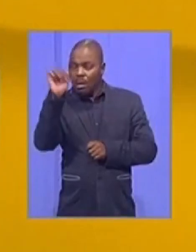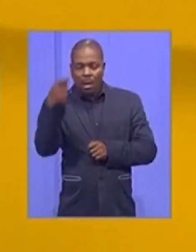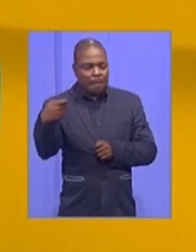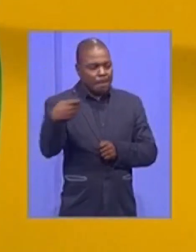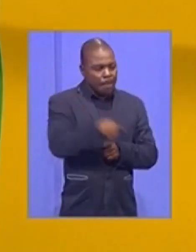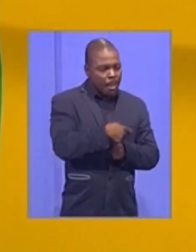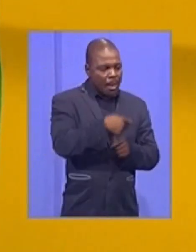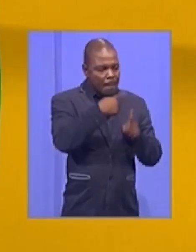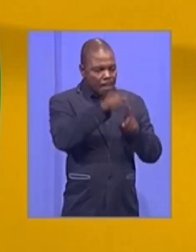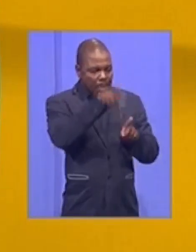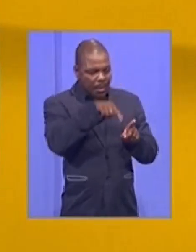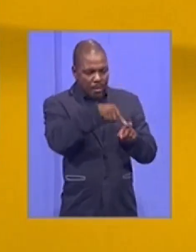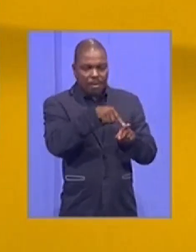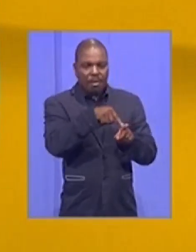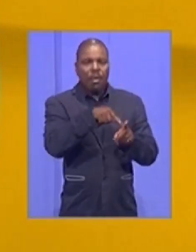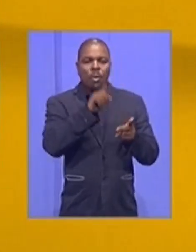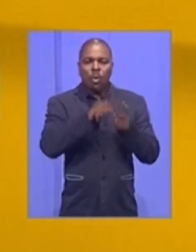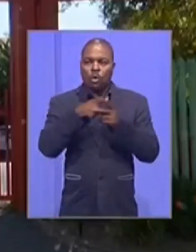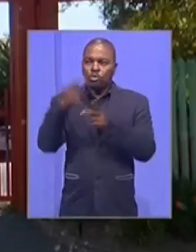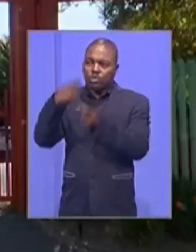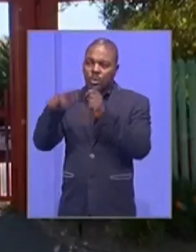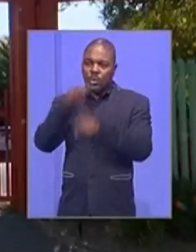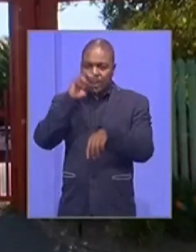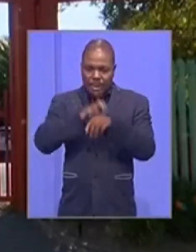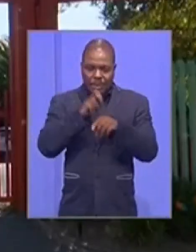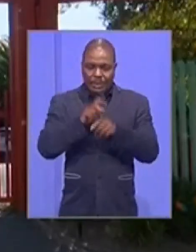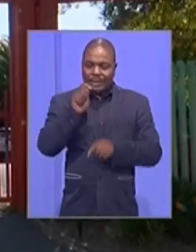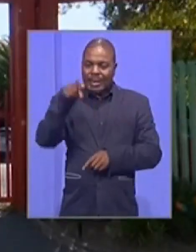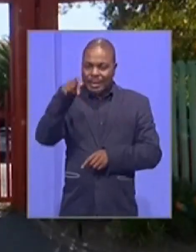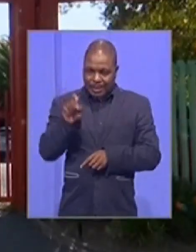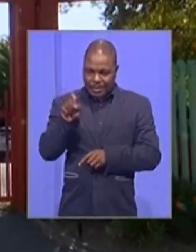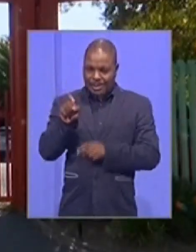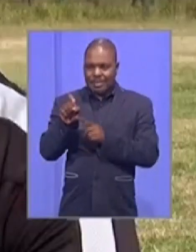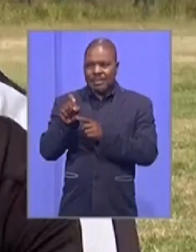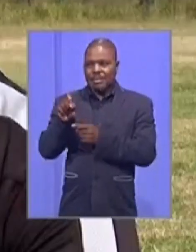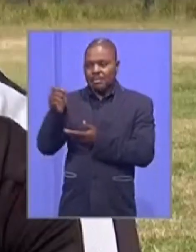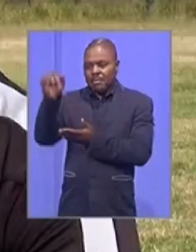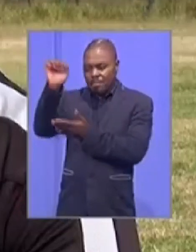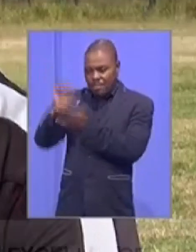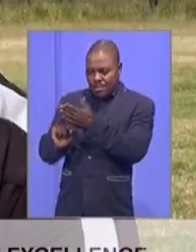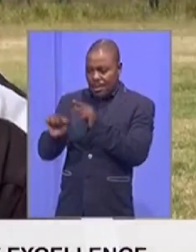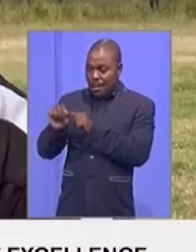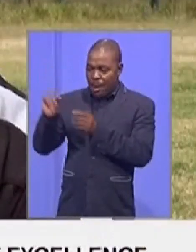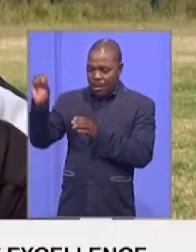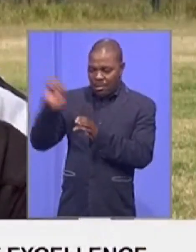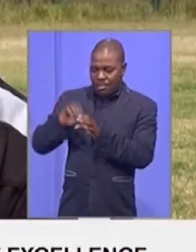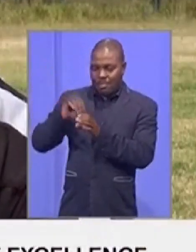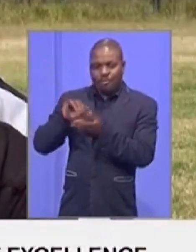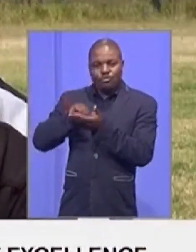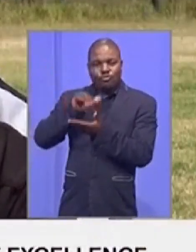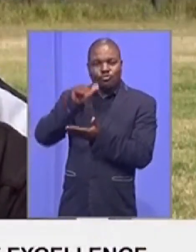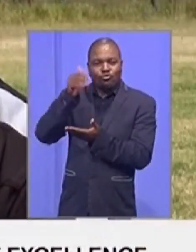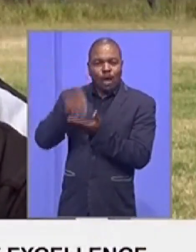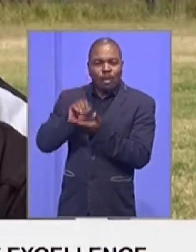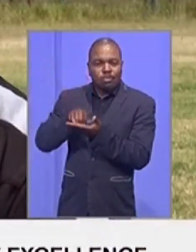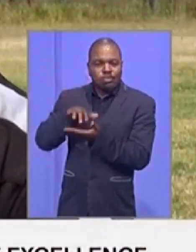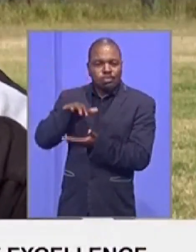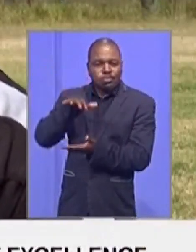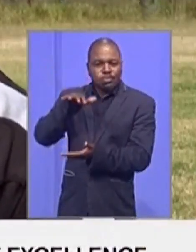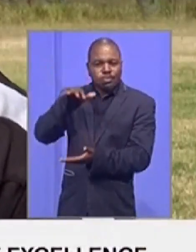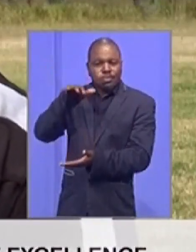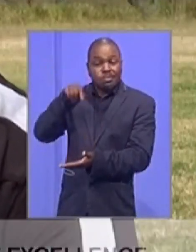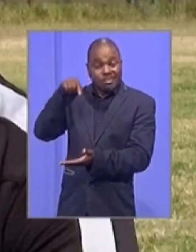player, that transaction must be taxed, that money put into that trust, and then that money can then